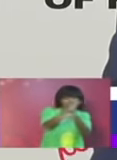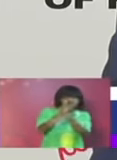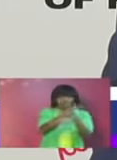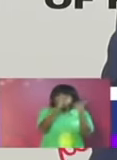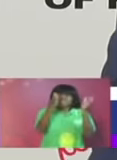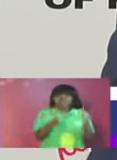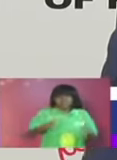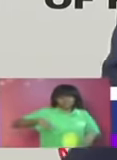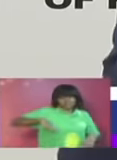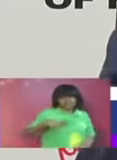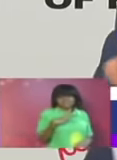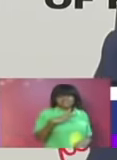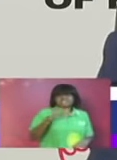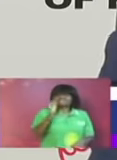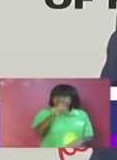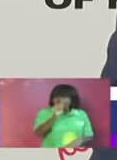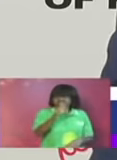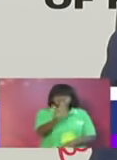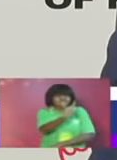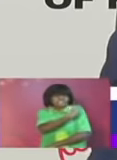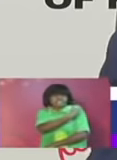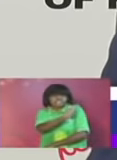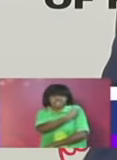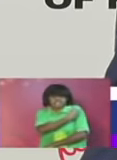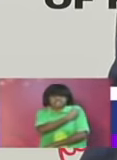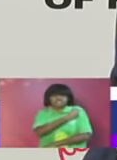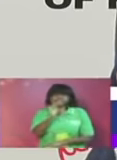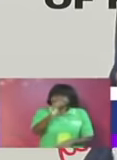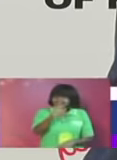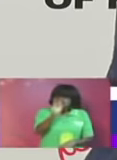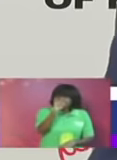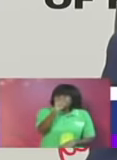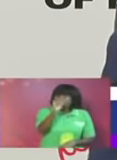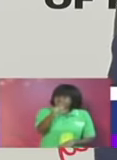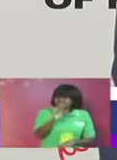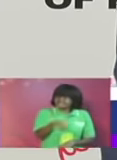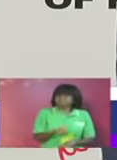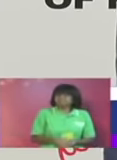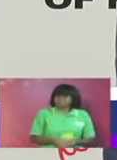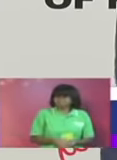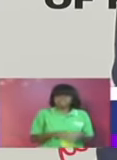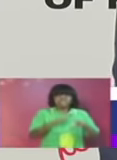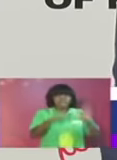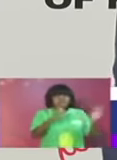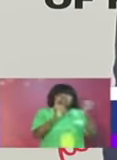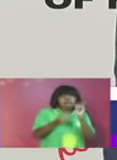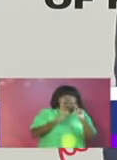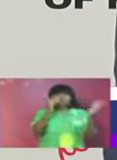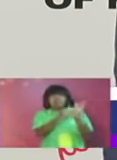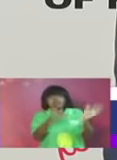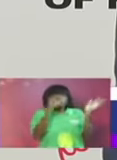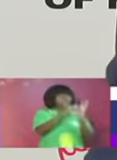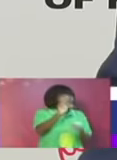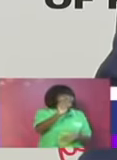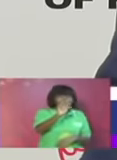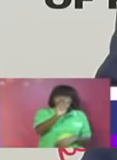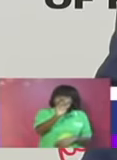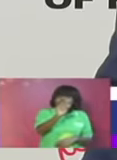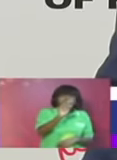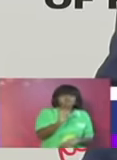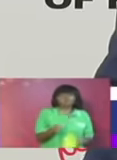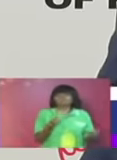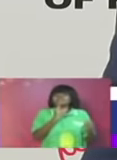vaccinated, what you call white-collar workers. We don't have to convince them to be vaccinated. However, where